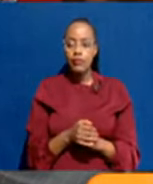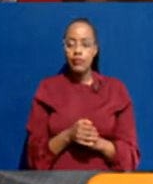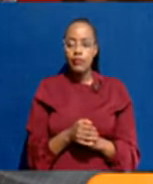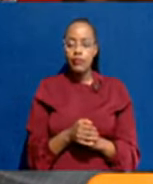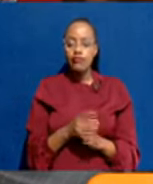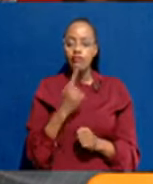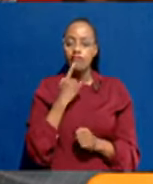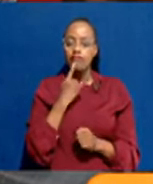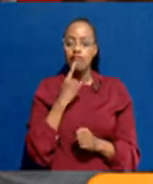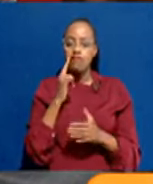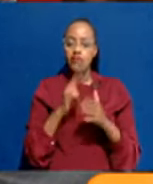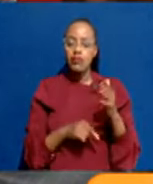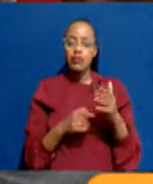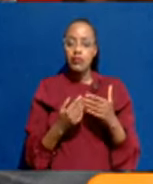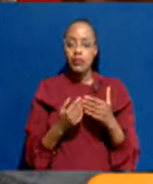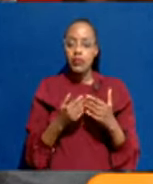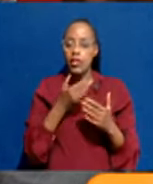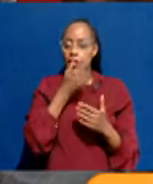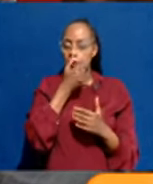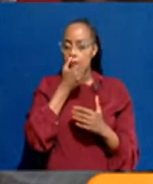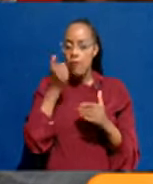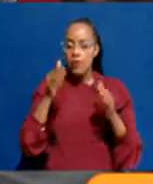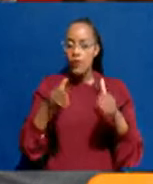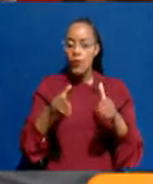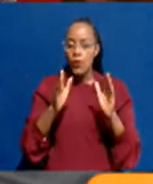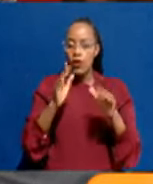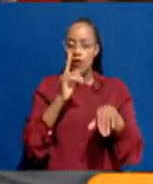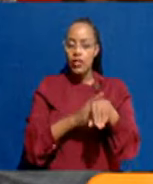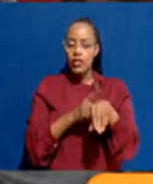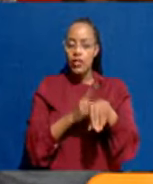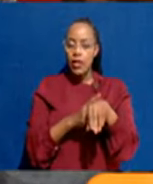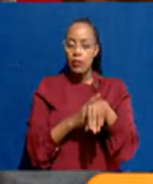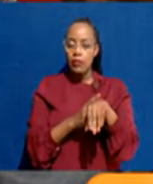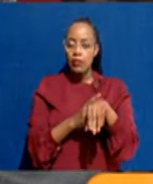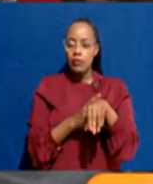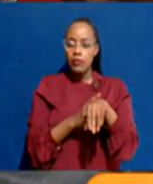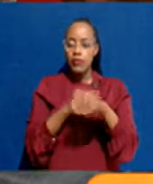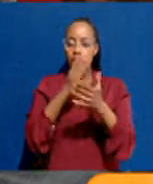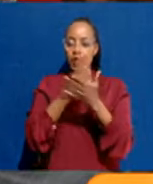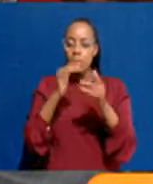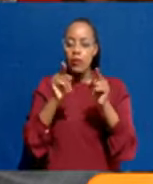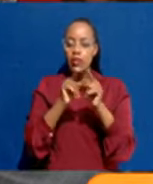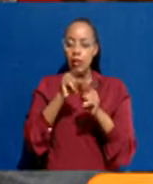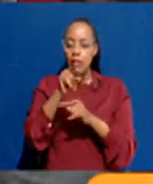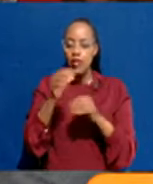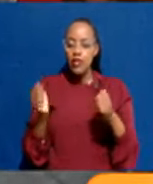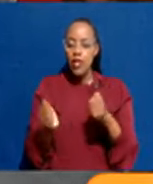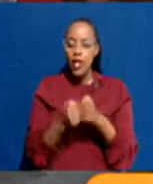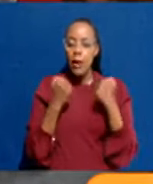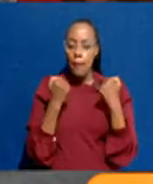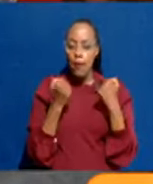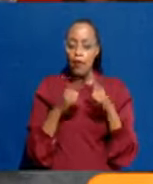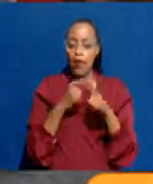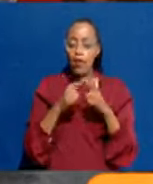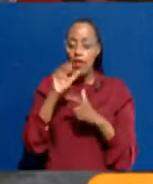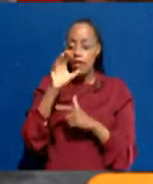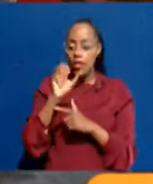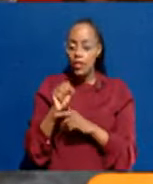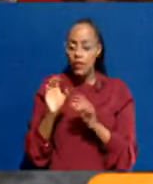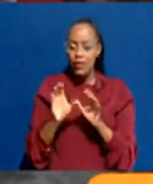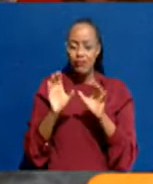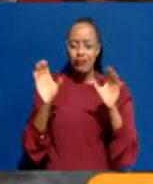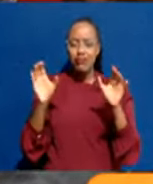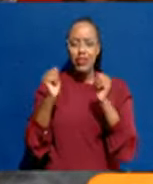they said the best way, really, when something like this has happened and the cabinet is so